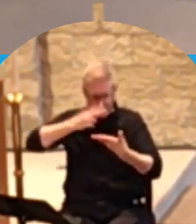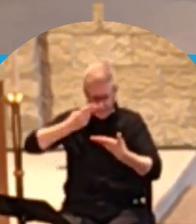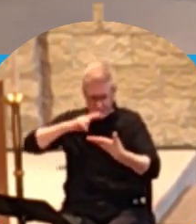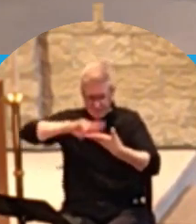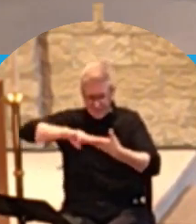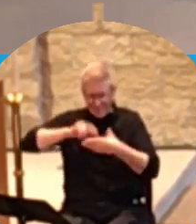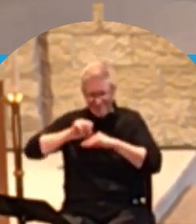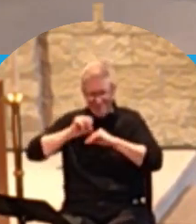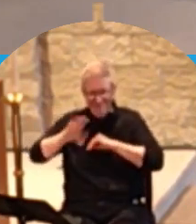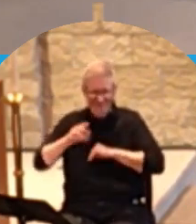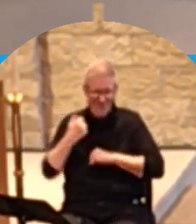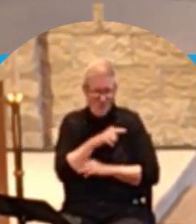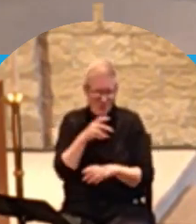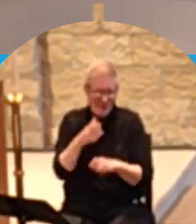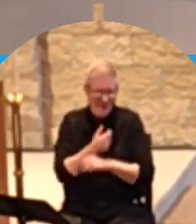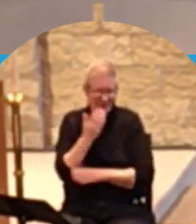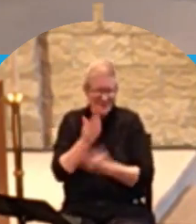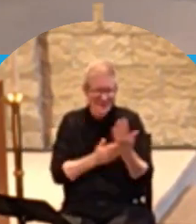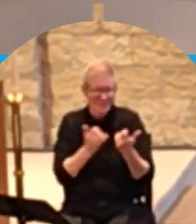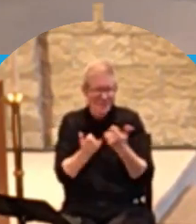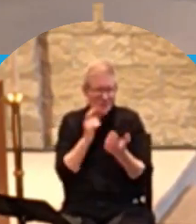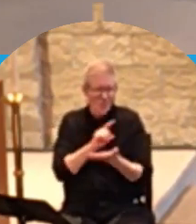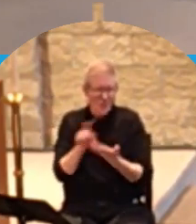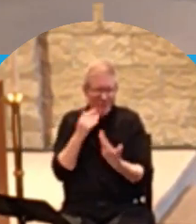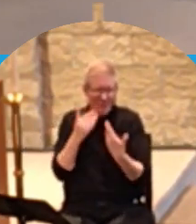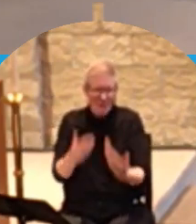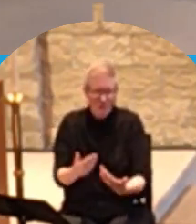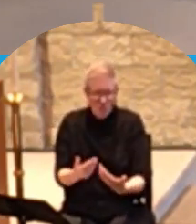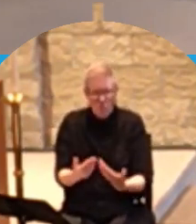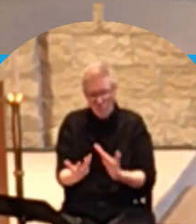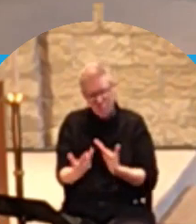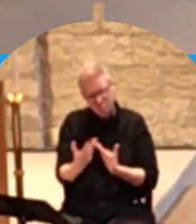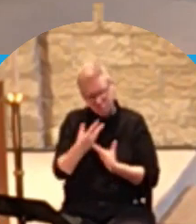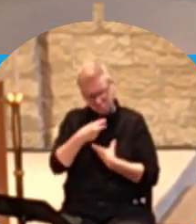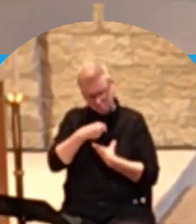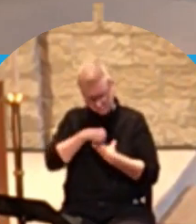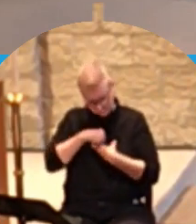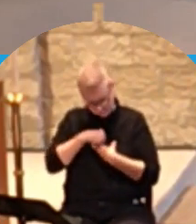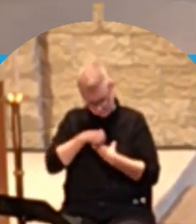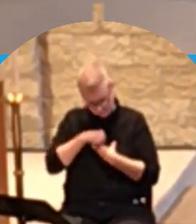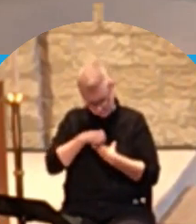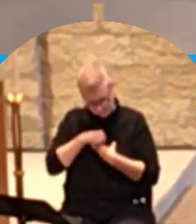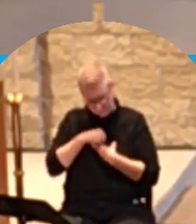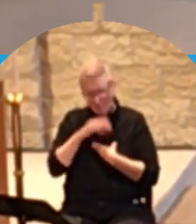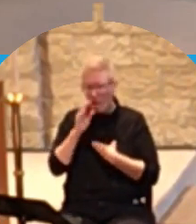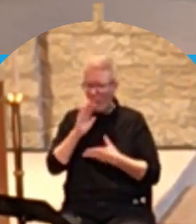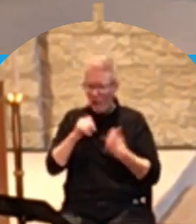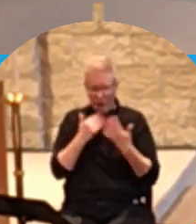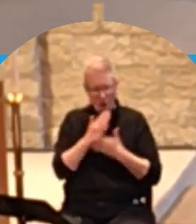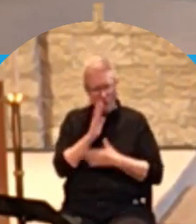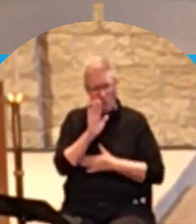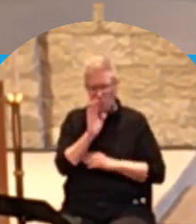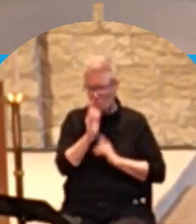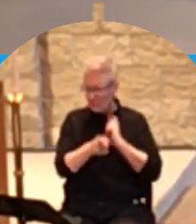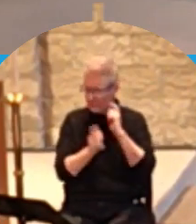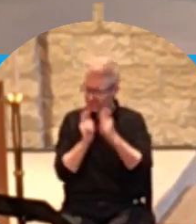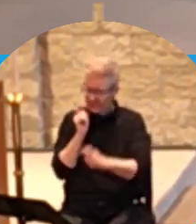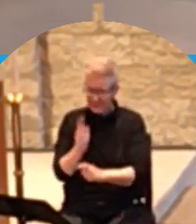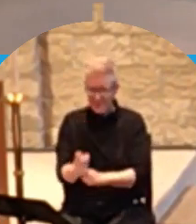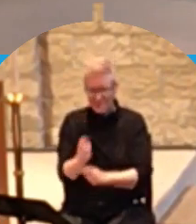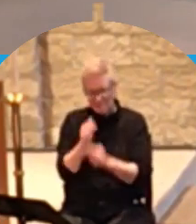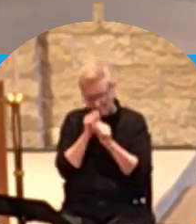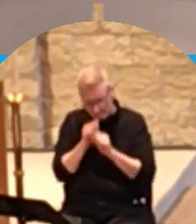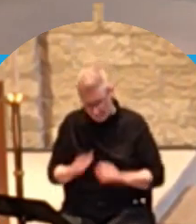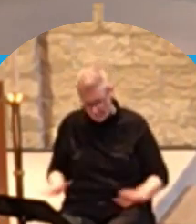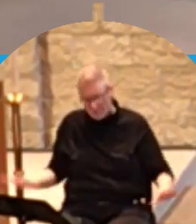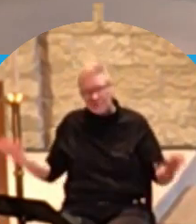so much for that. So let us go within and bless these gifts that you're preparing right now. We just